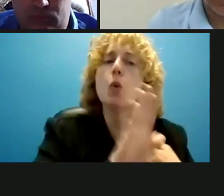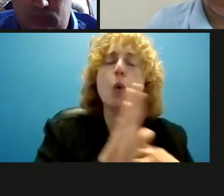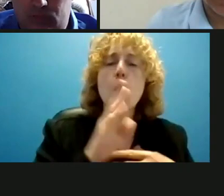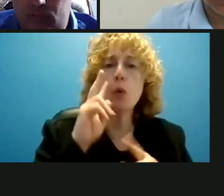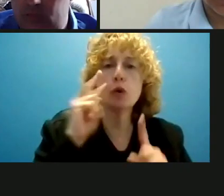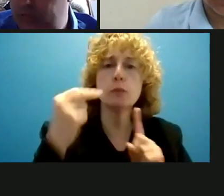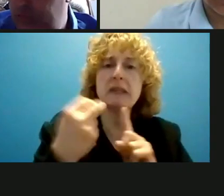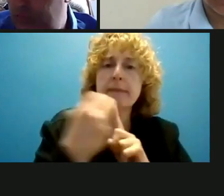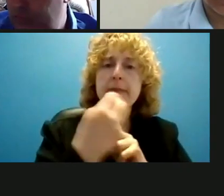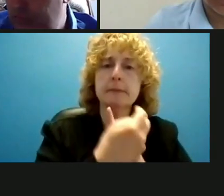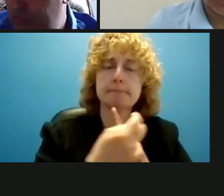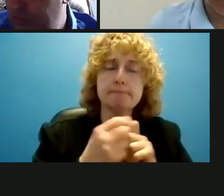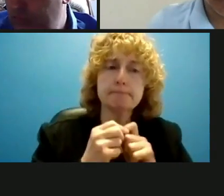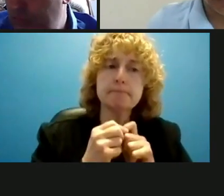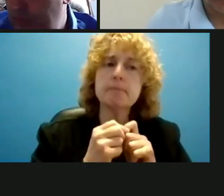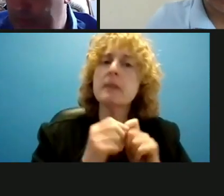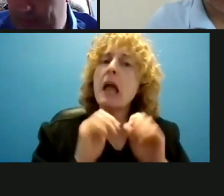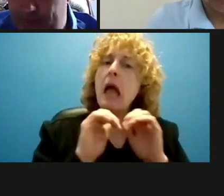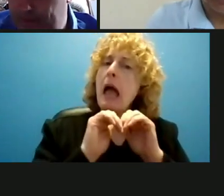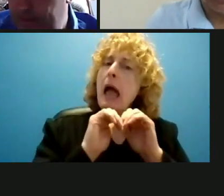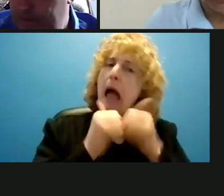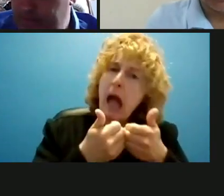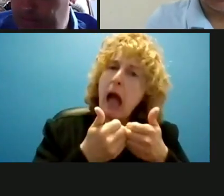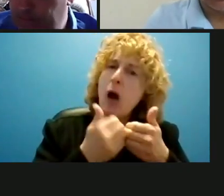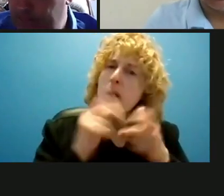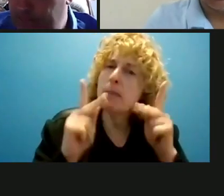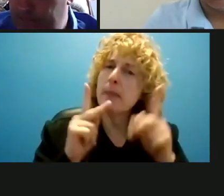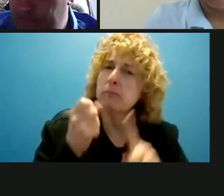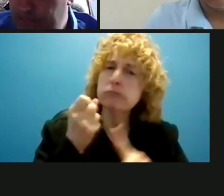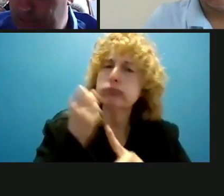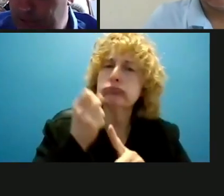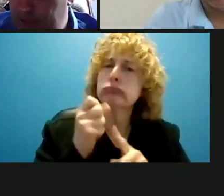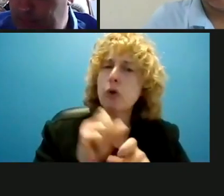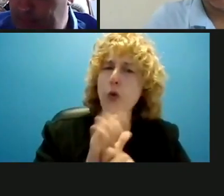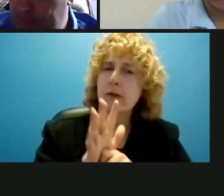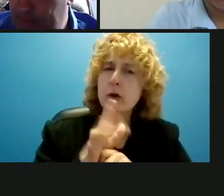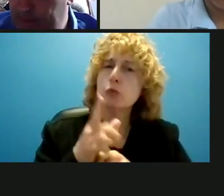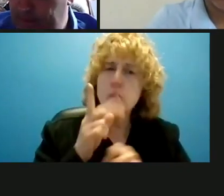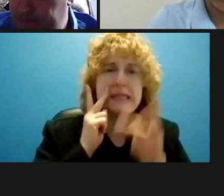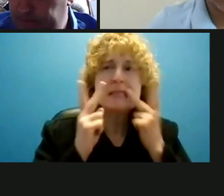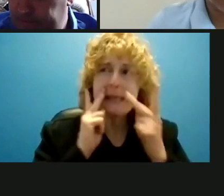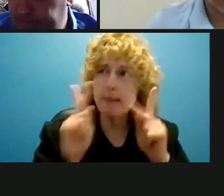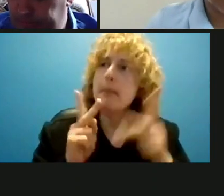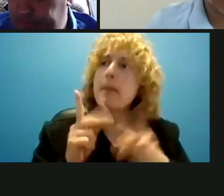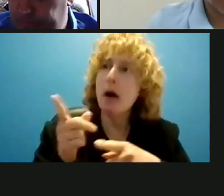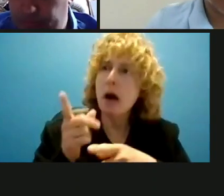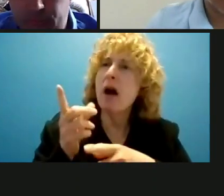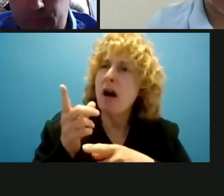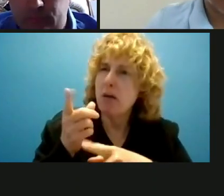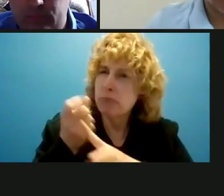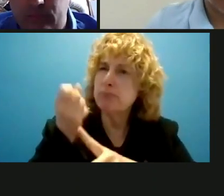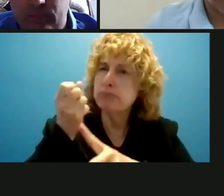You know, you're each seeing patients that have it. You know, Dr. Nandakumar, maybe you can start and we can move on to that. But how are they getting it?